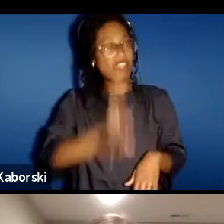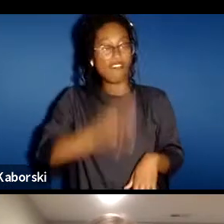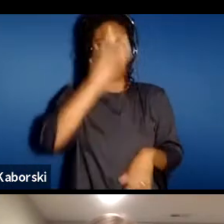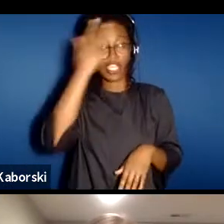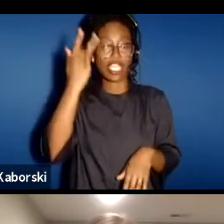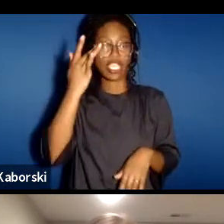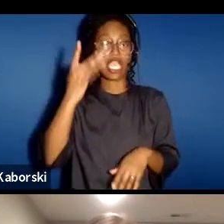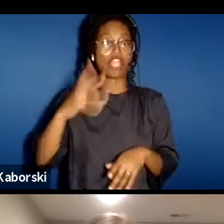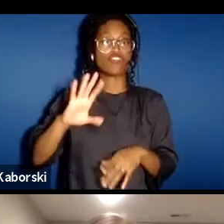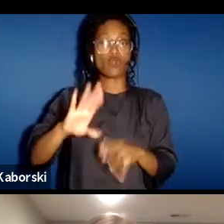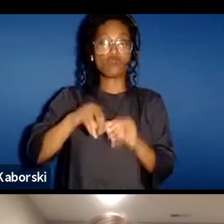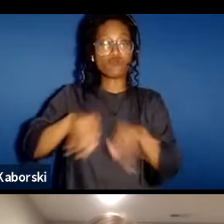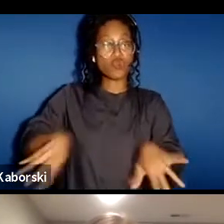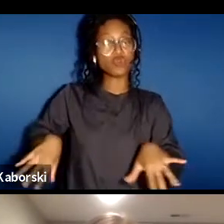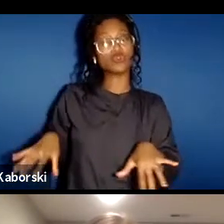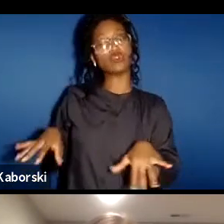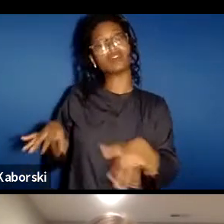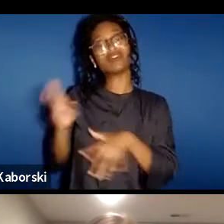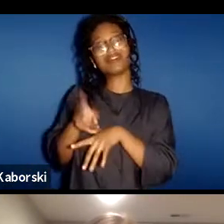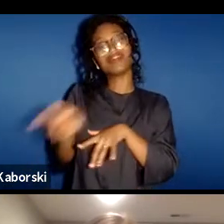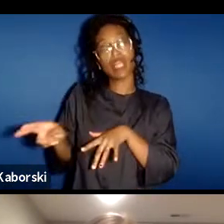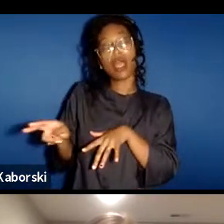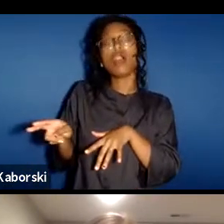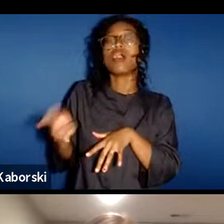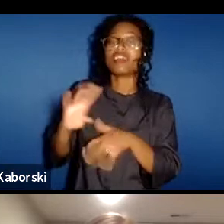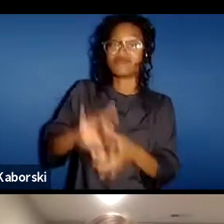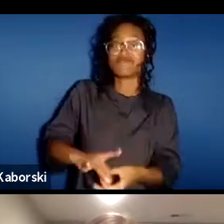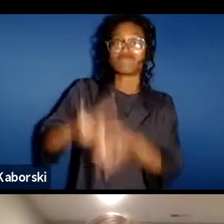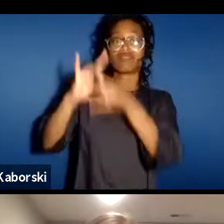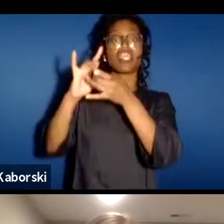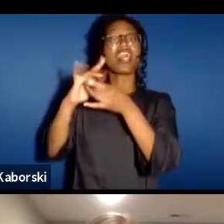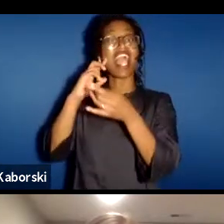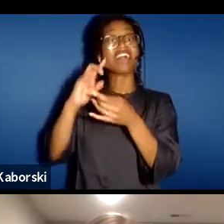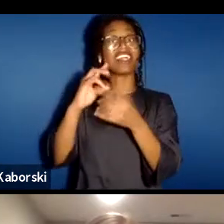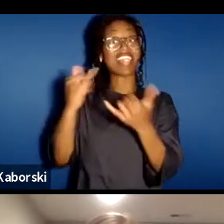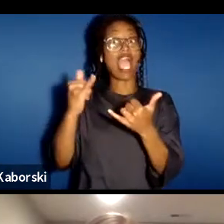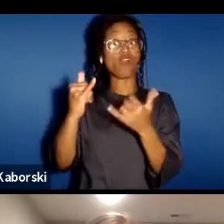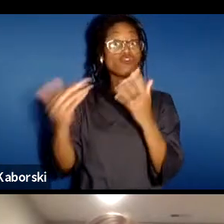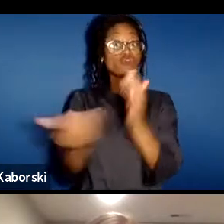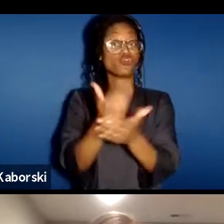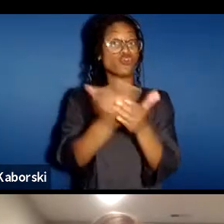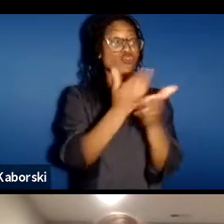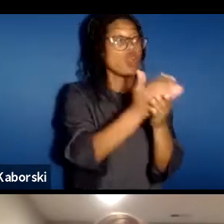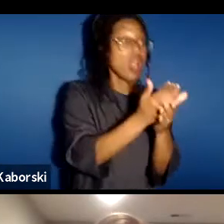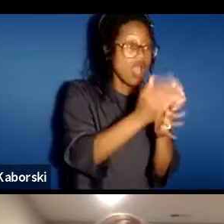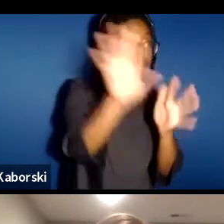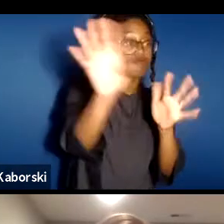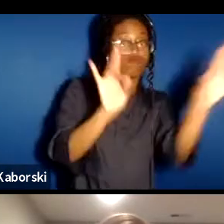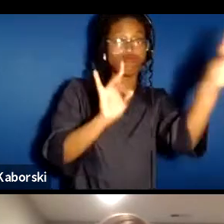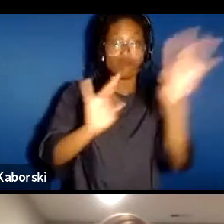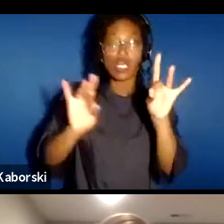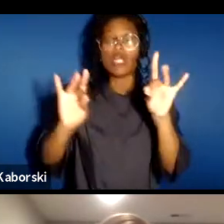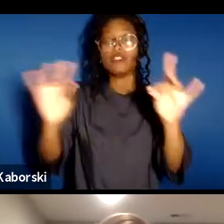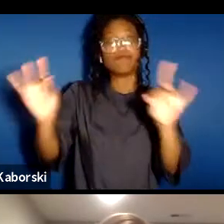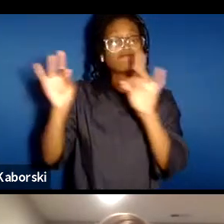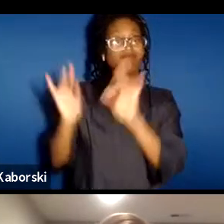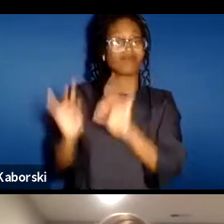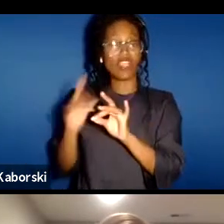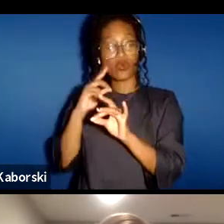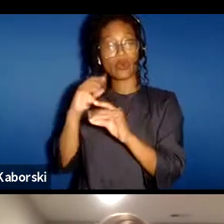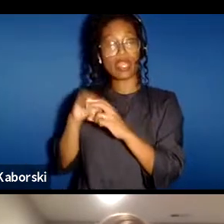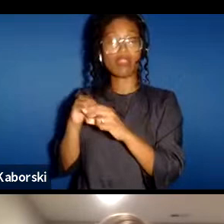that meets current trends and current aesthetics, that's when some really cool stuff happens if you're designing honestly and with a story